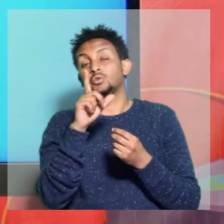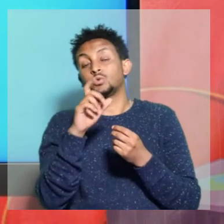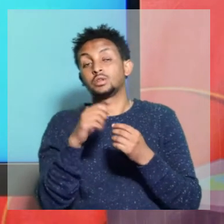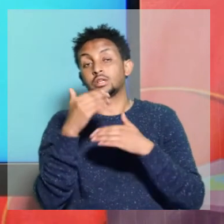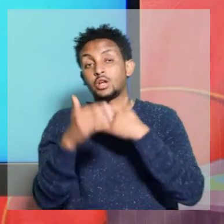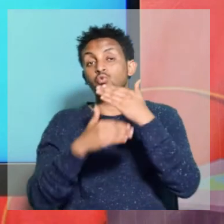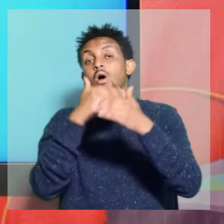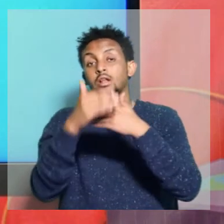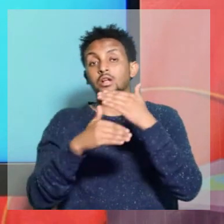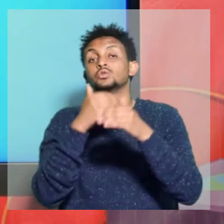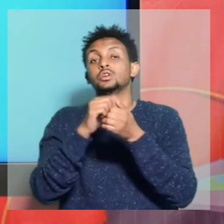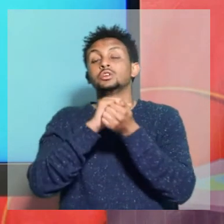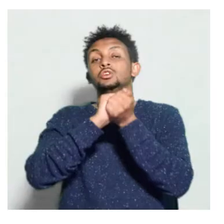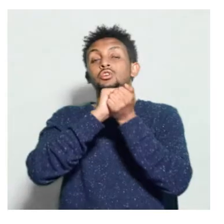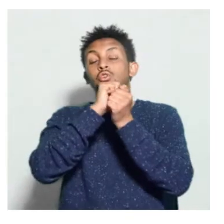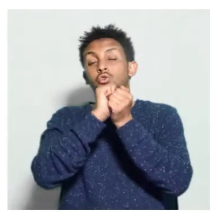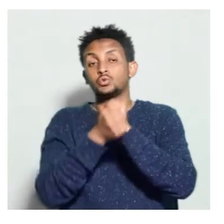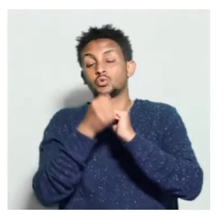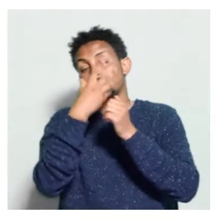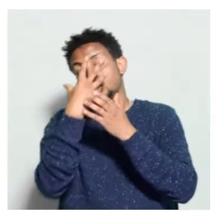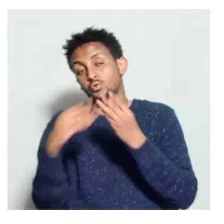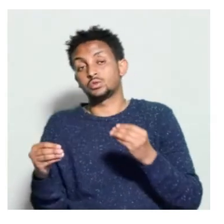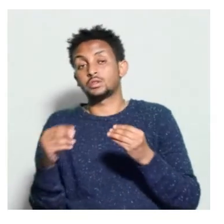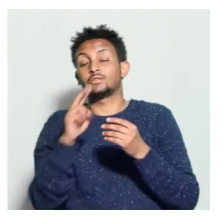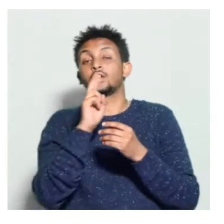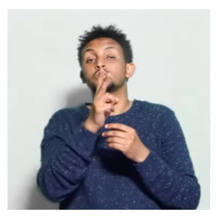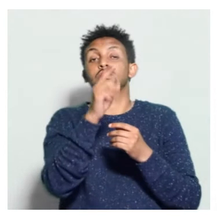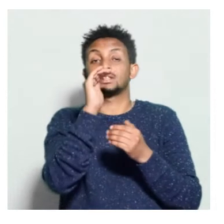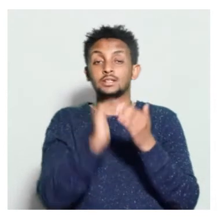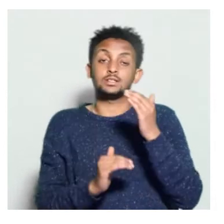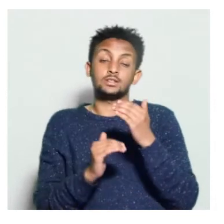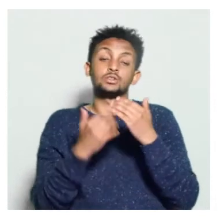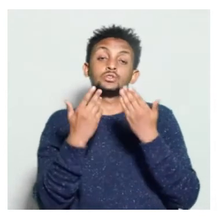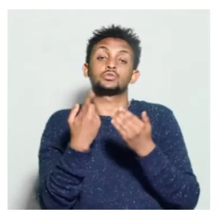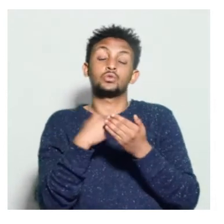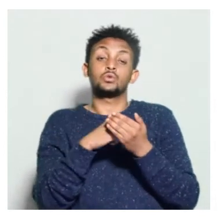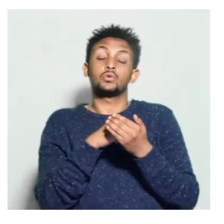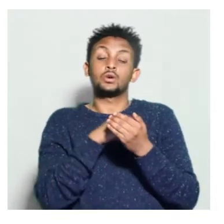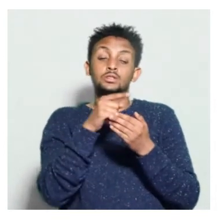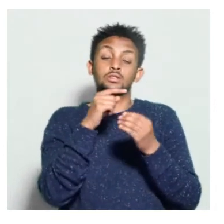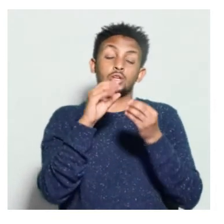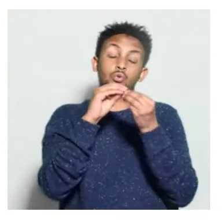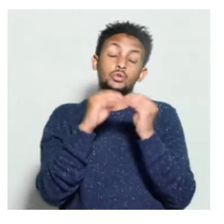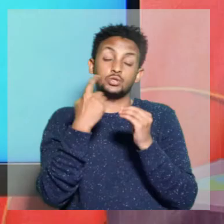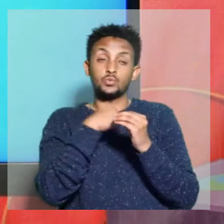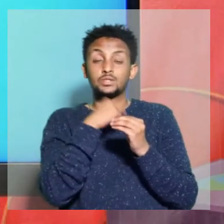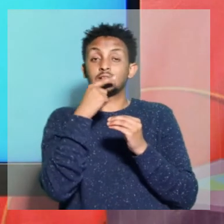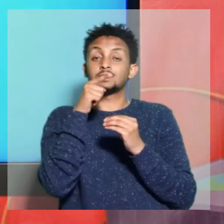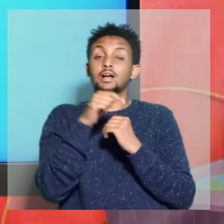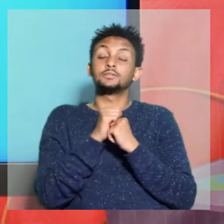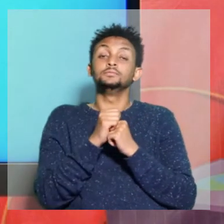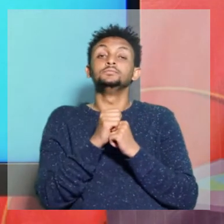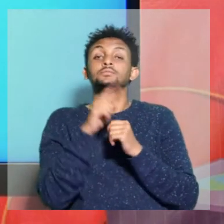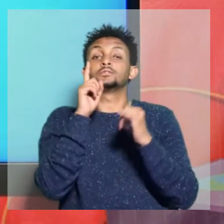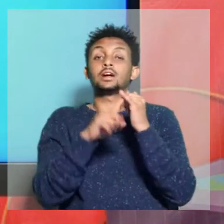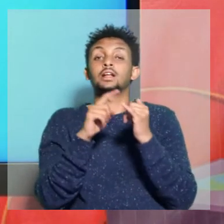gradually it loses its mass and its velocity increases. So you have an equation which says that the